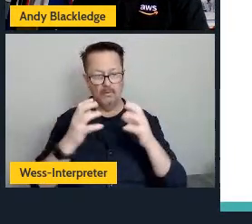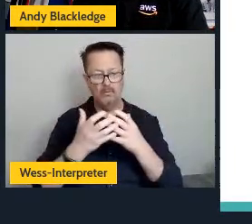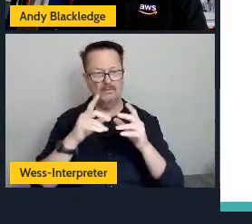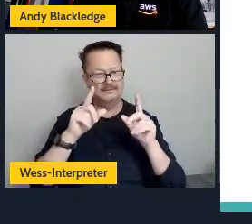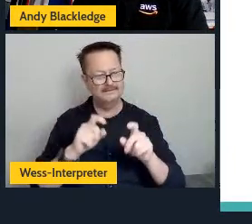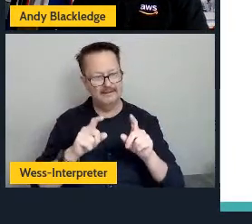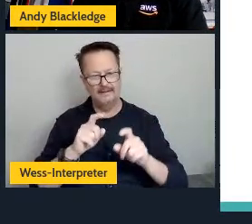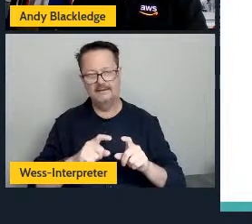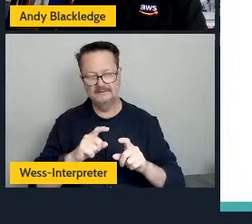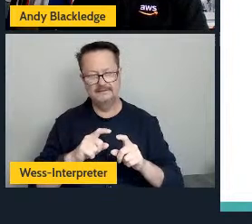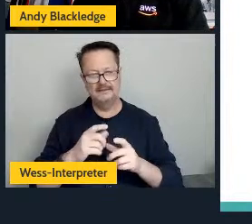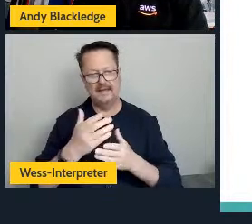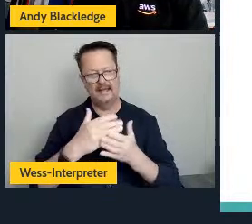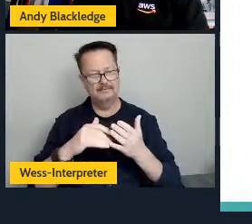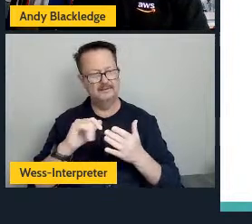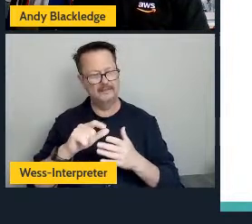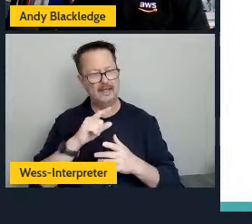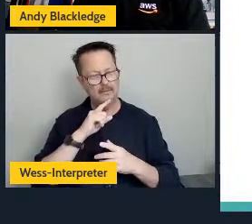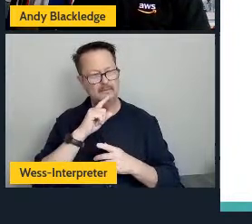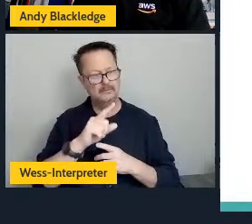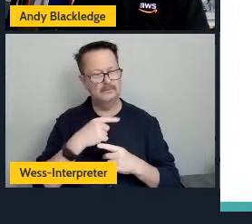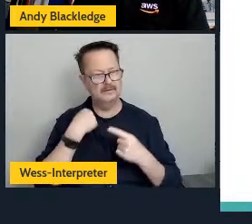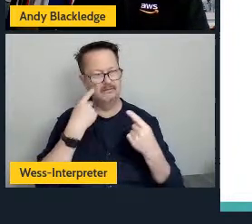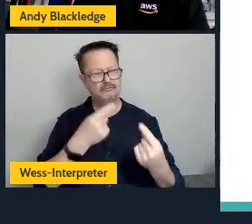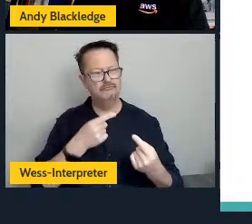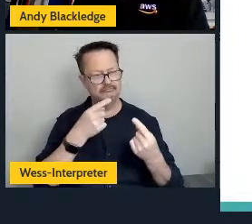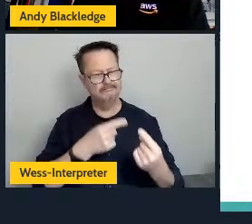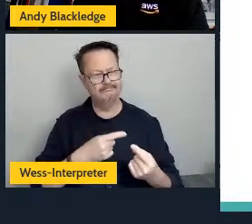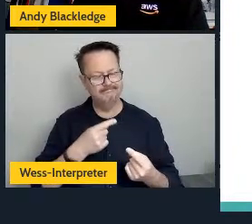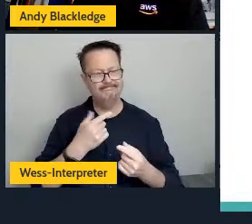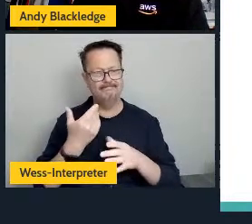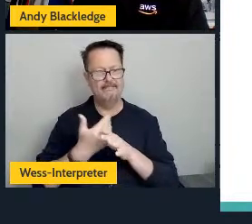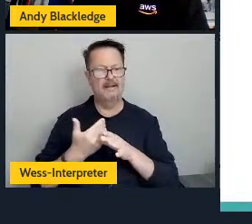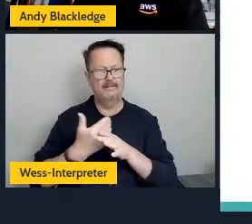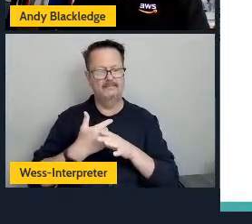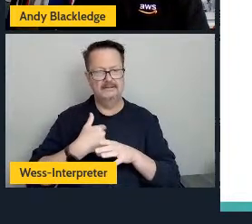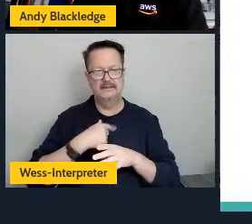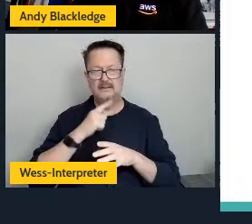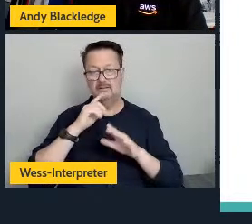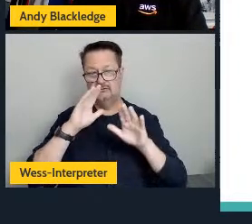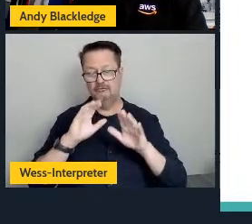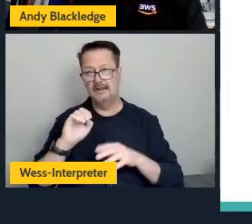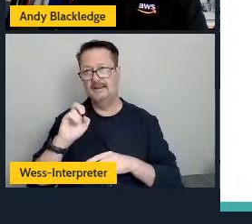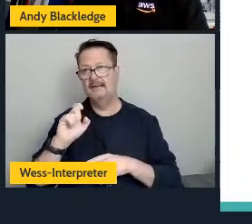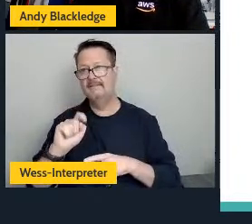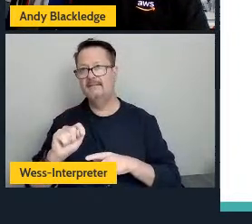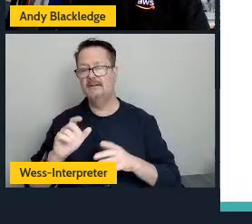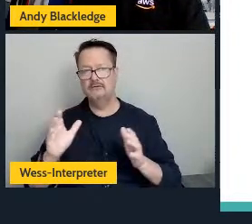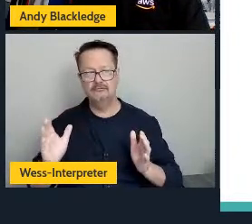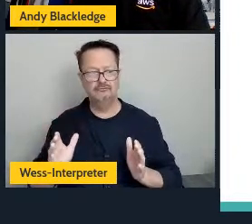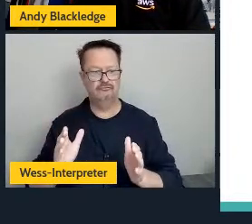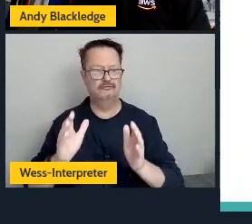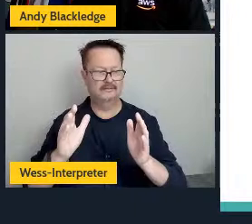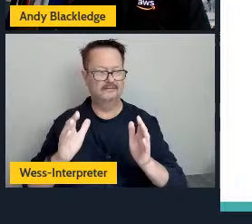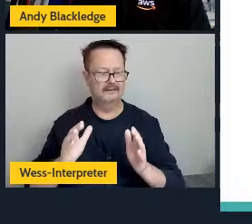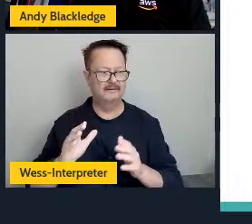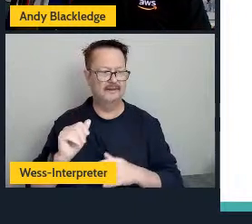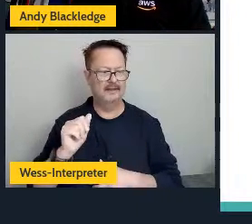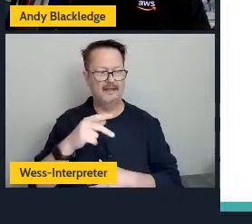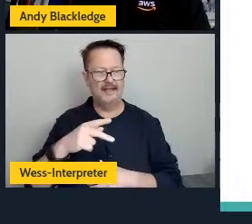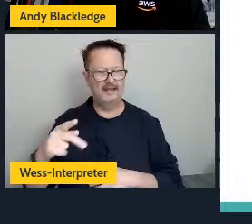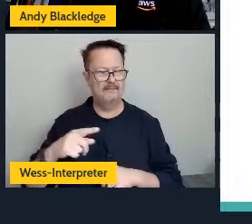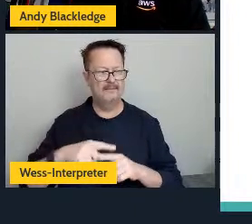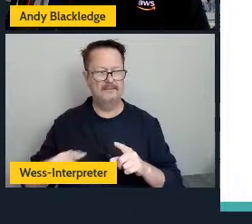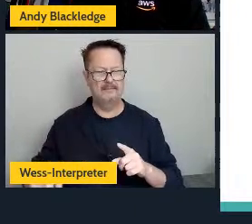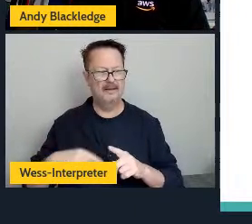it was the one that was troubling me. It's great to do event-driven applications, but the